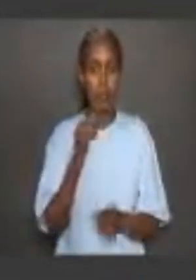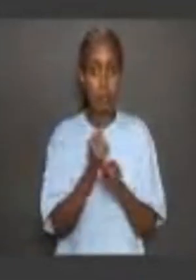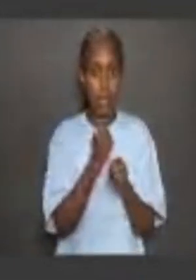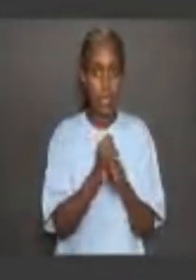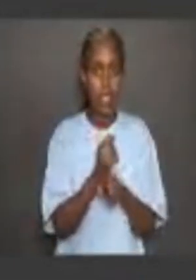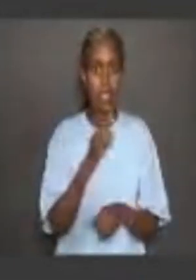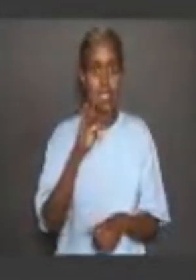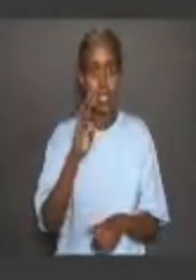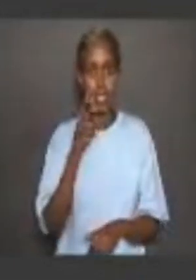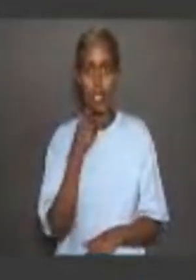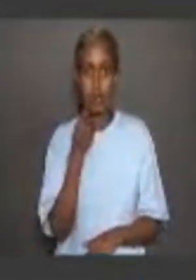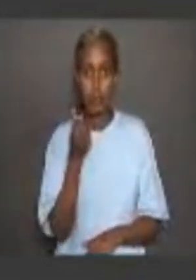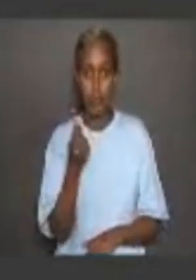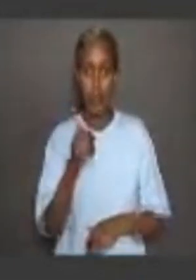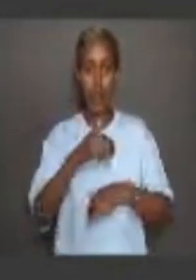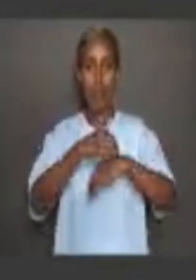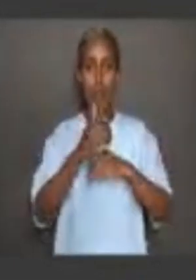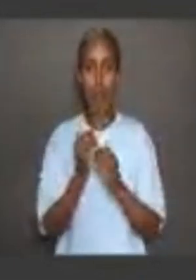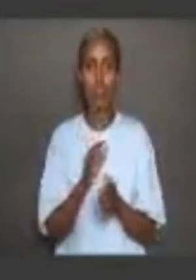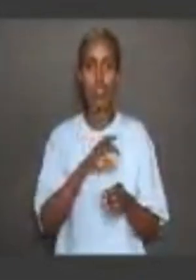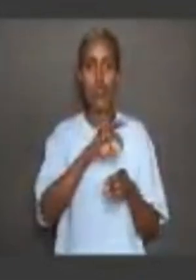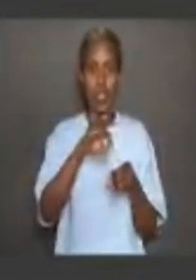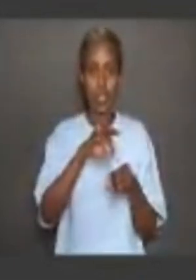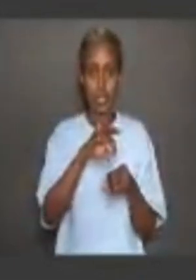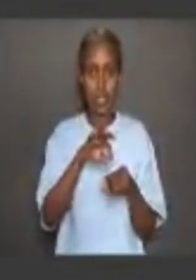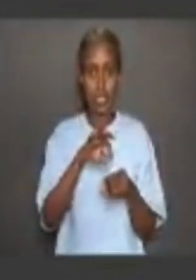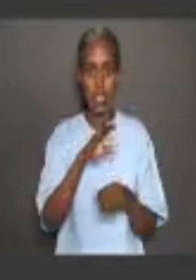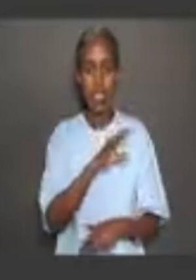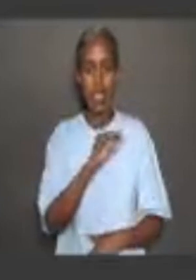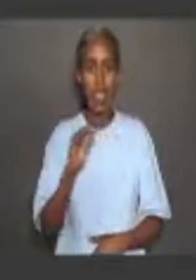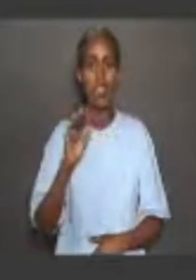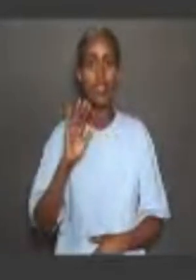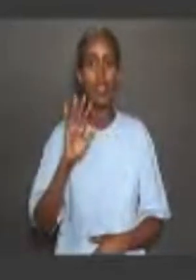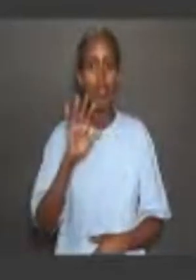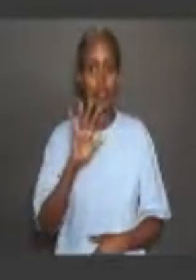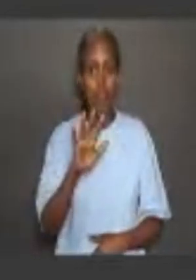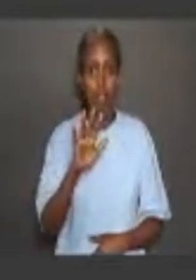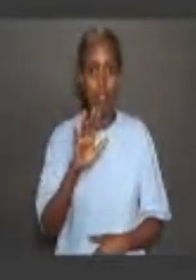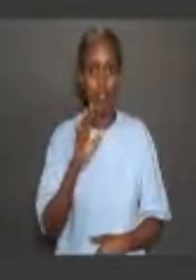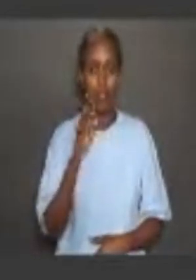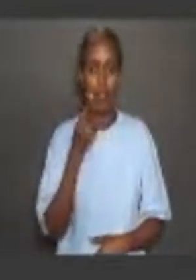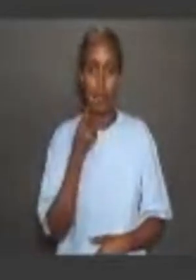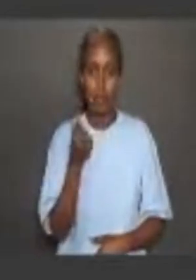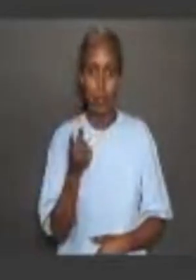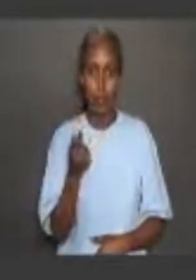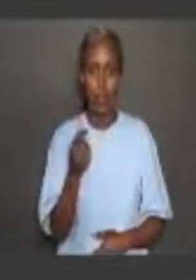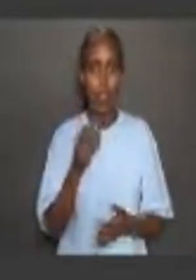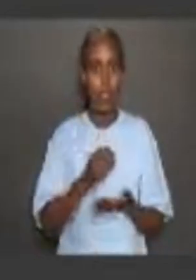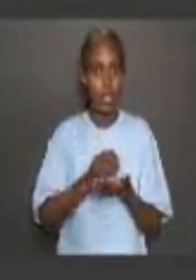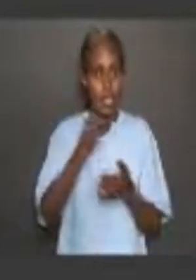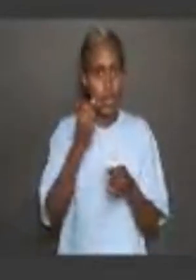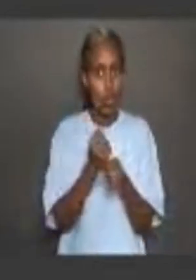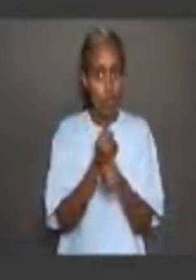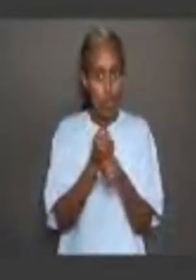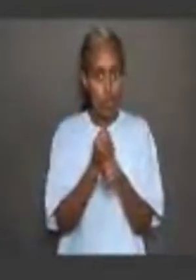birr on a box of tea and 5 birr on a tin of